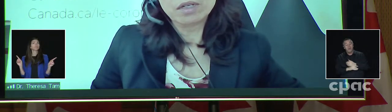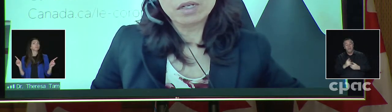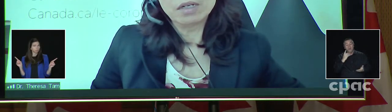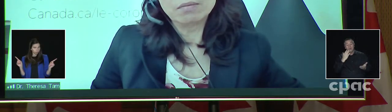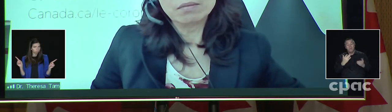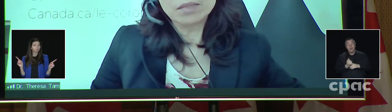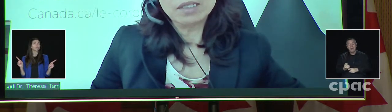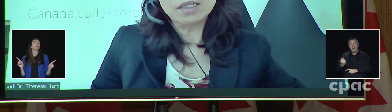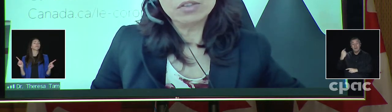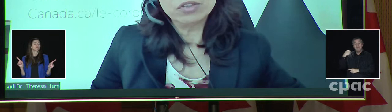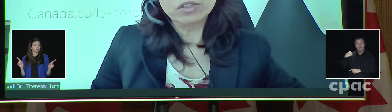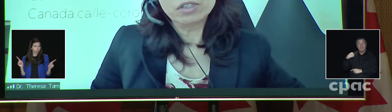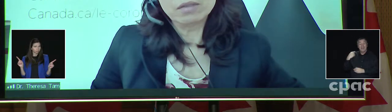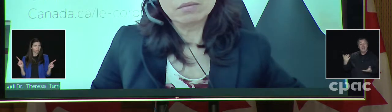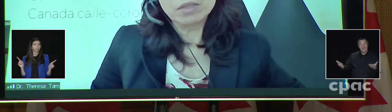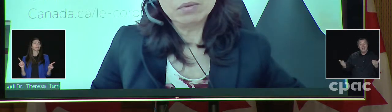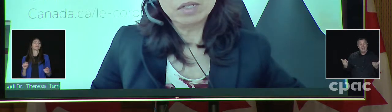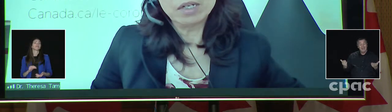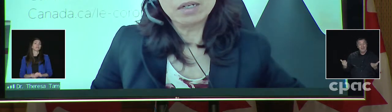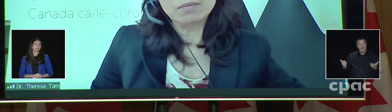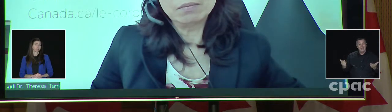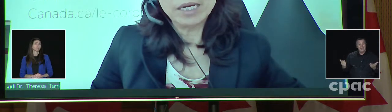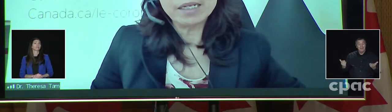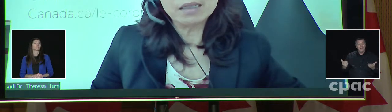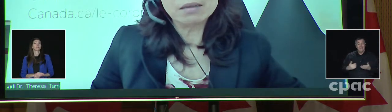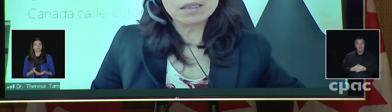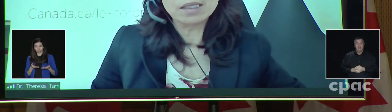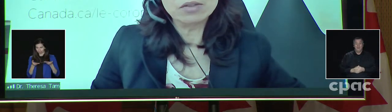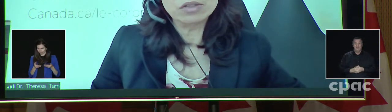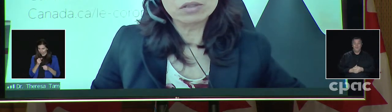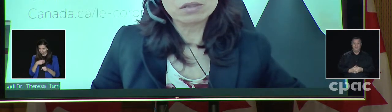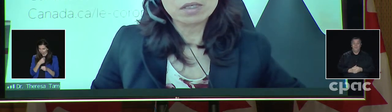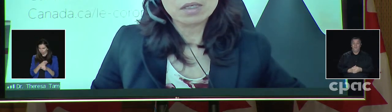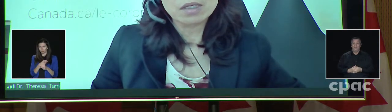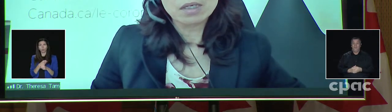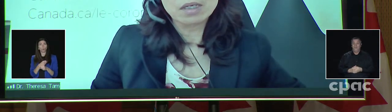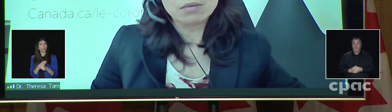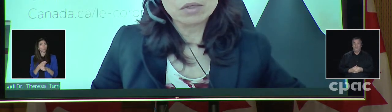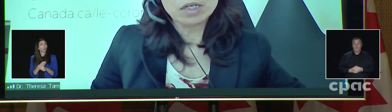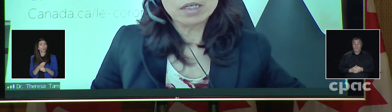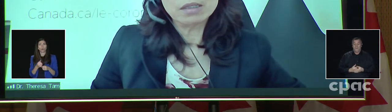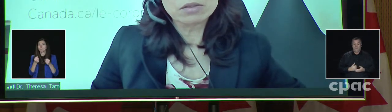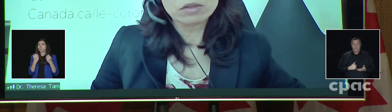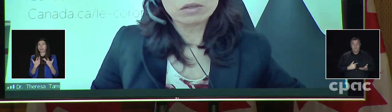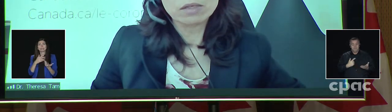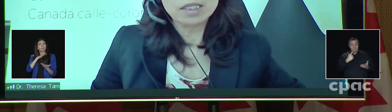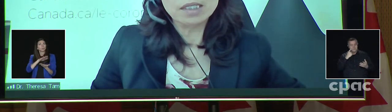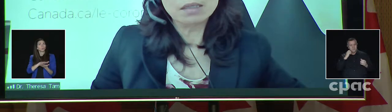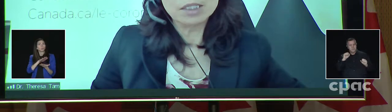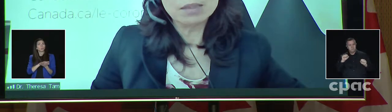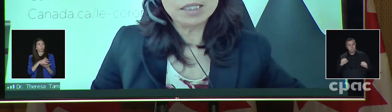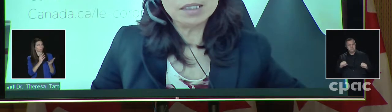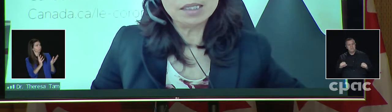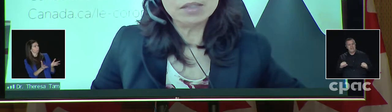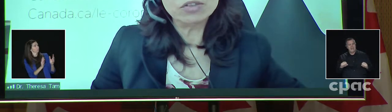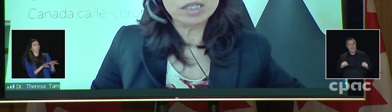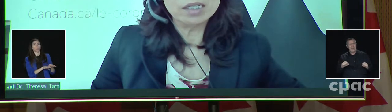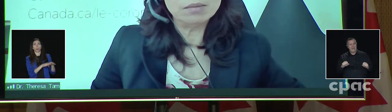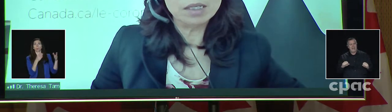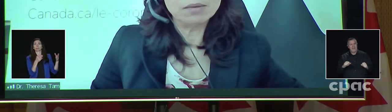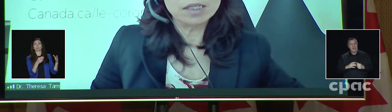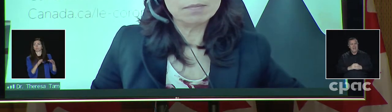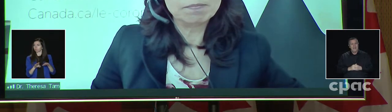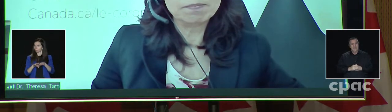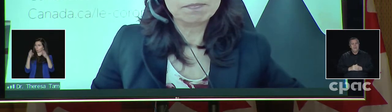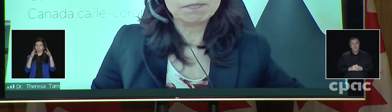to ensure people are back in those essential work, school, and economic spaces. Let's try and